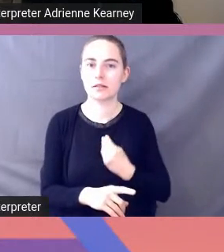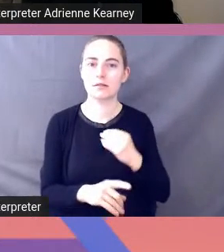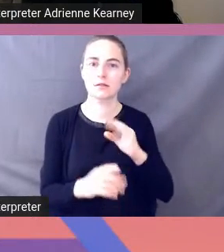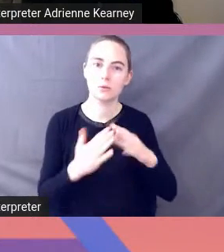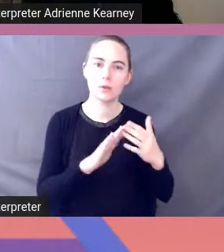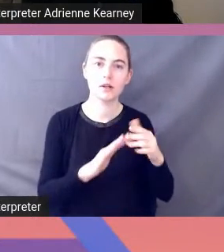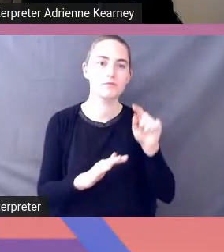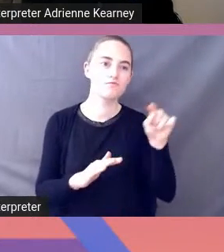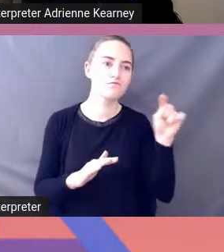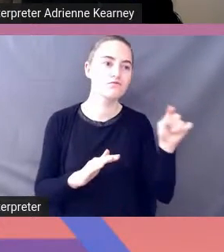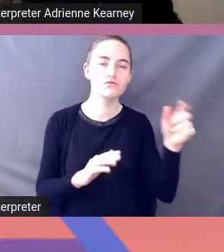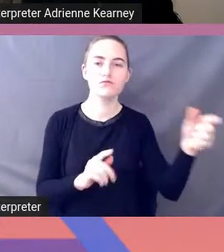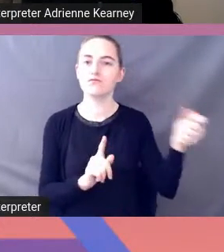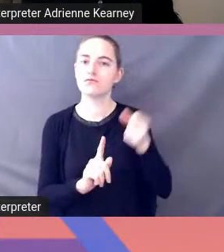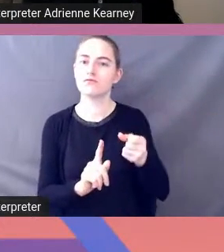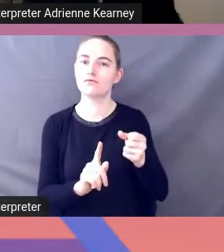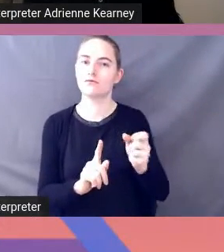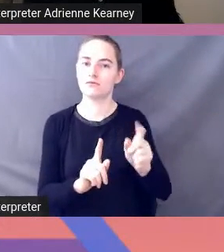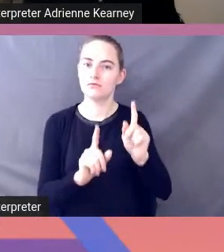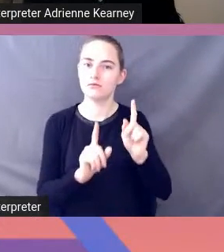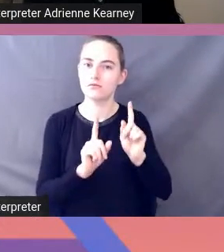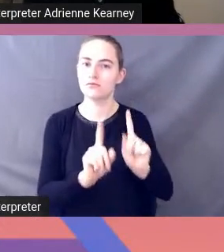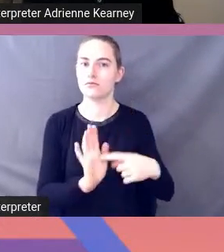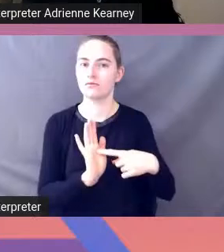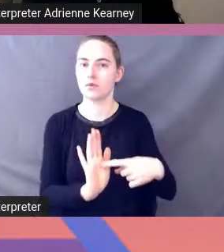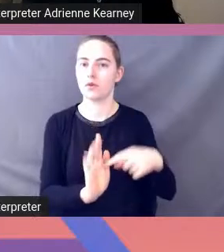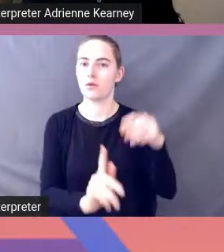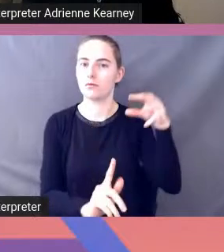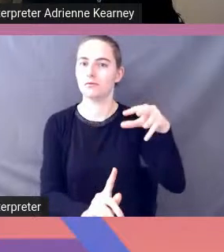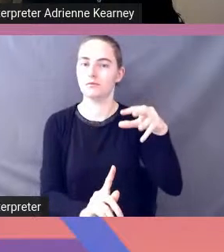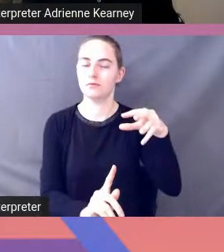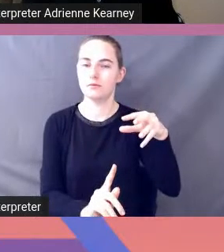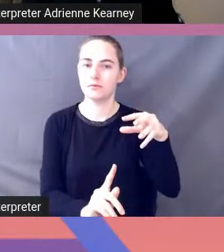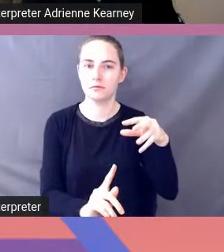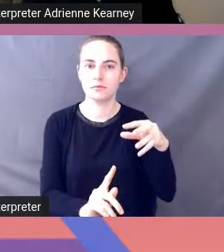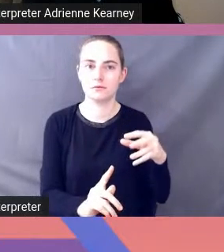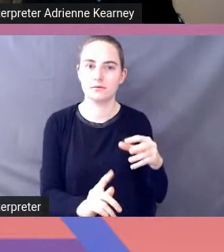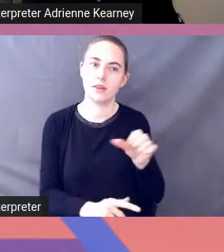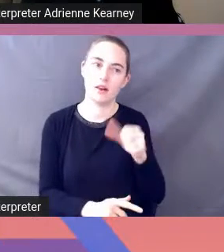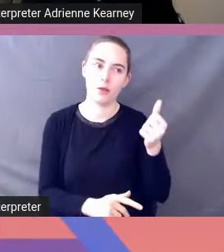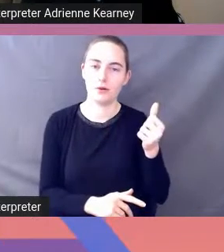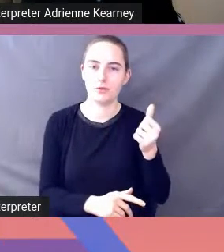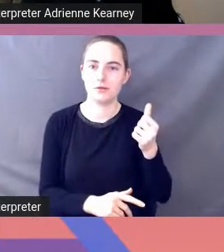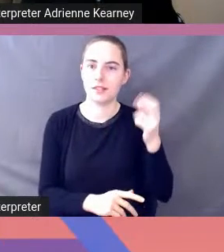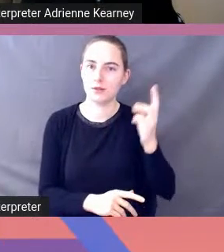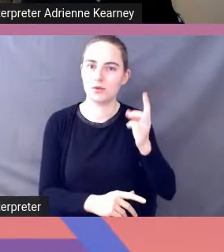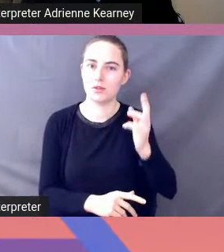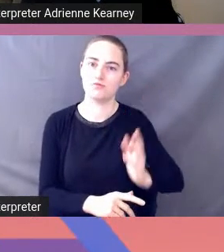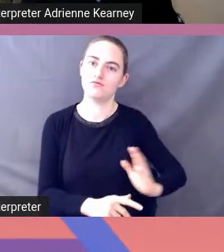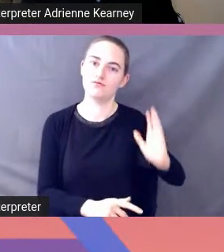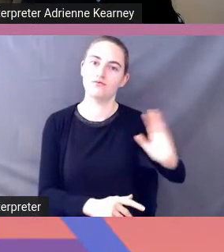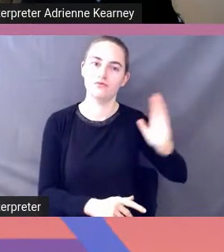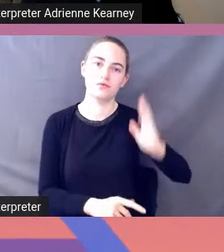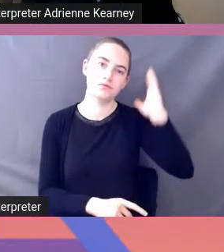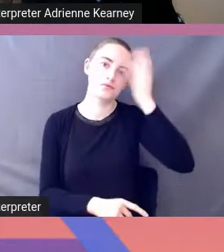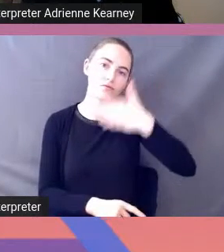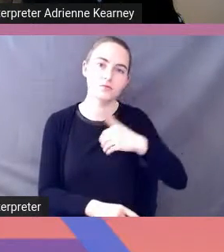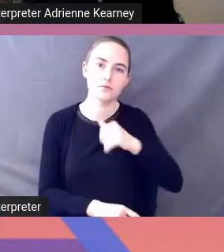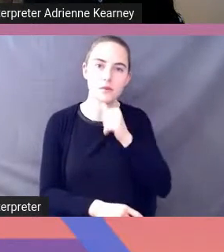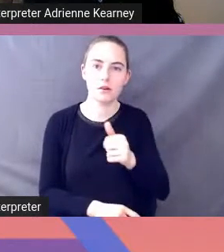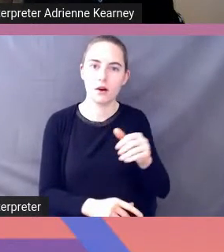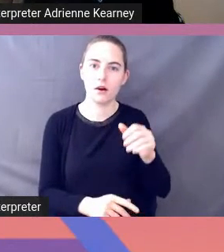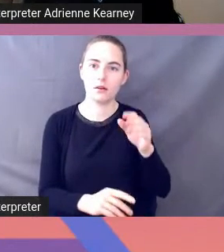you know, similar work or who has been overlooked or whatever it is, and to kind of show people, you know, important work is